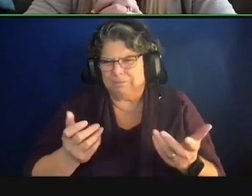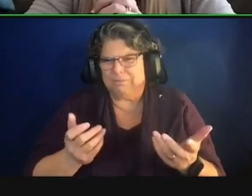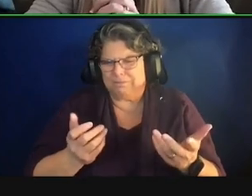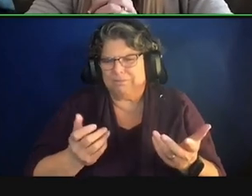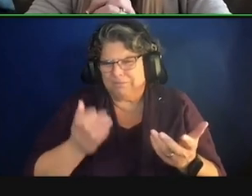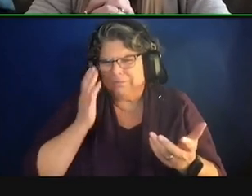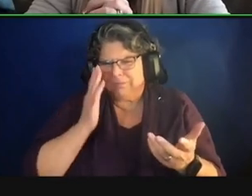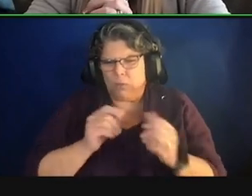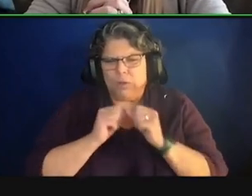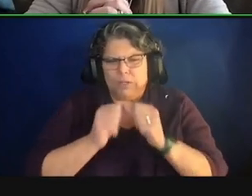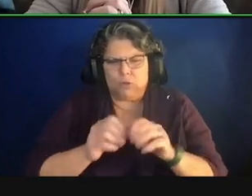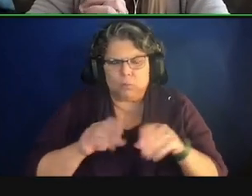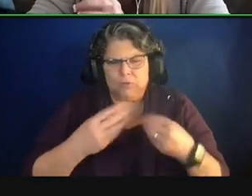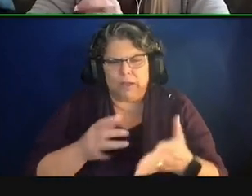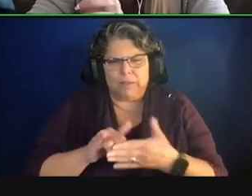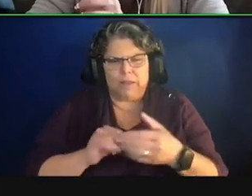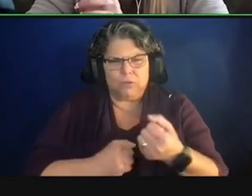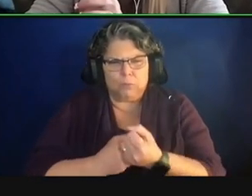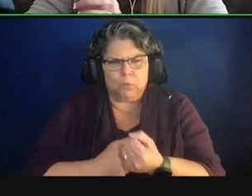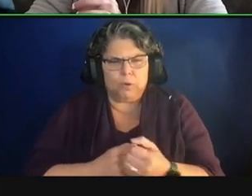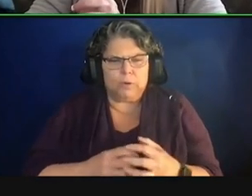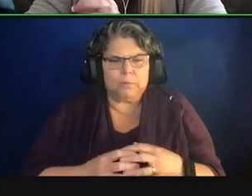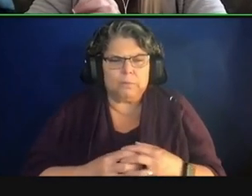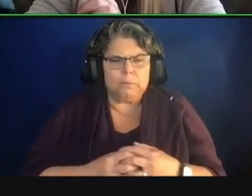to, continue to provide that support.